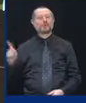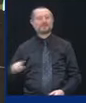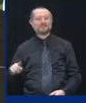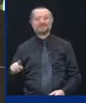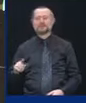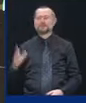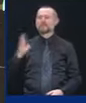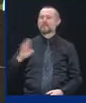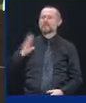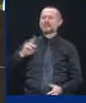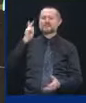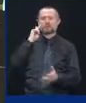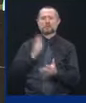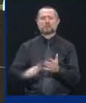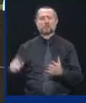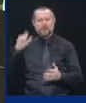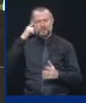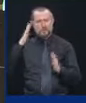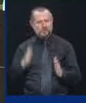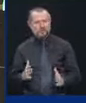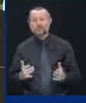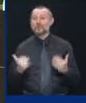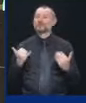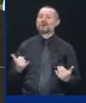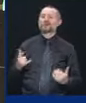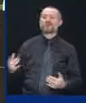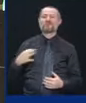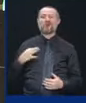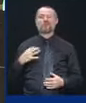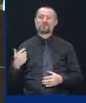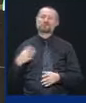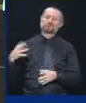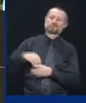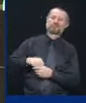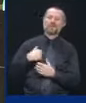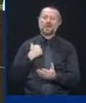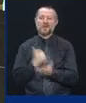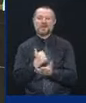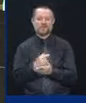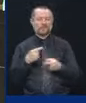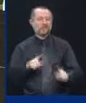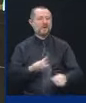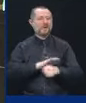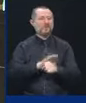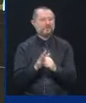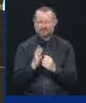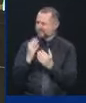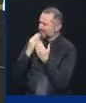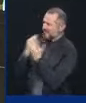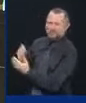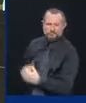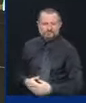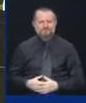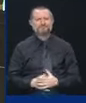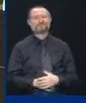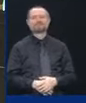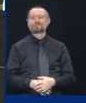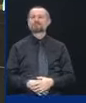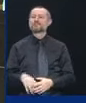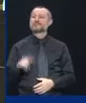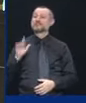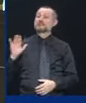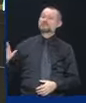The governor, who has now volunteered to help us during COVID. We thank him very much for his